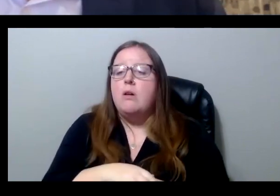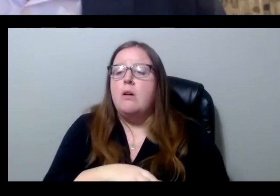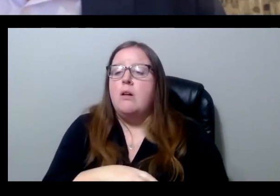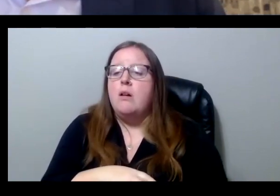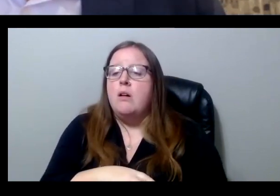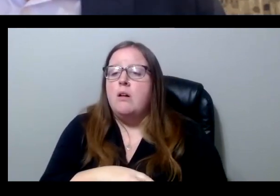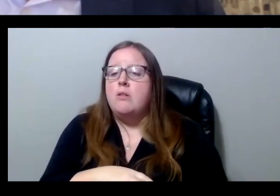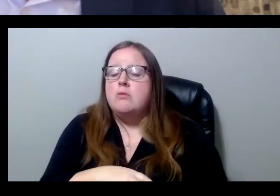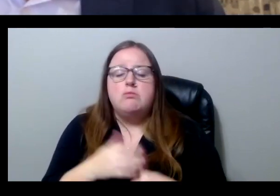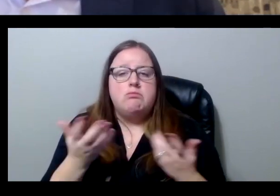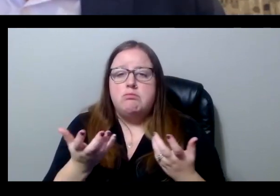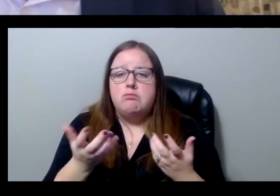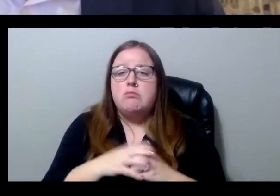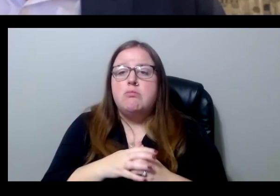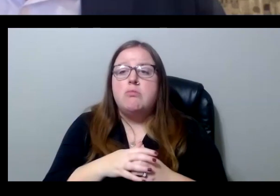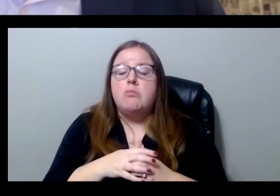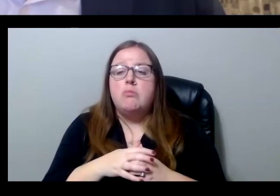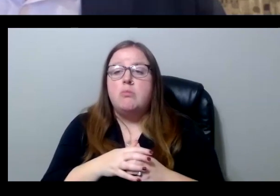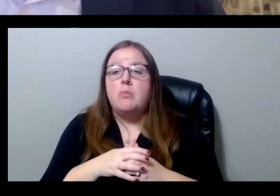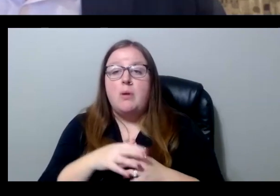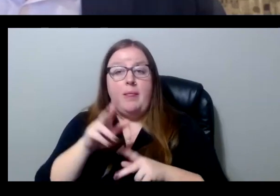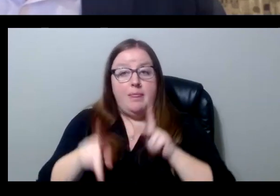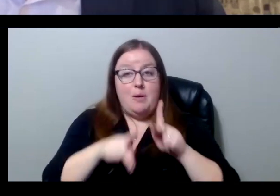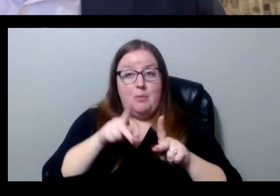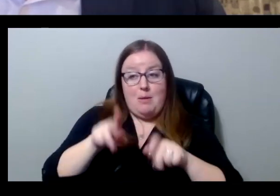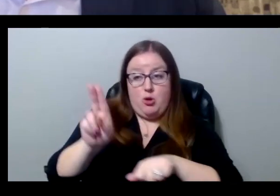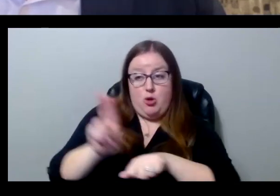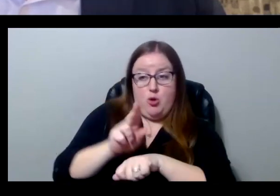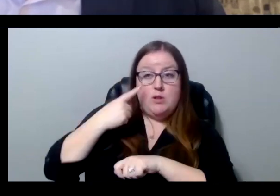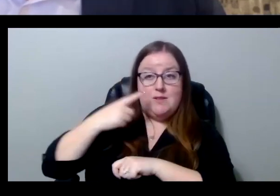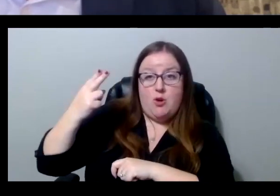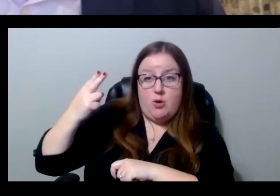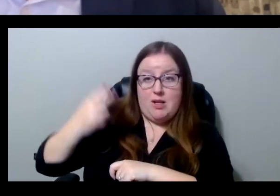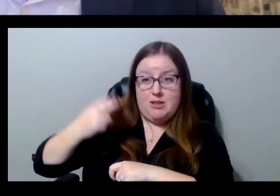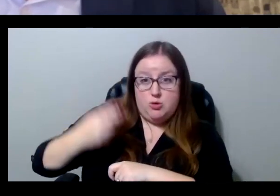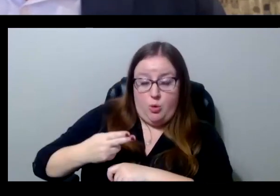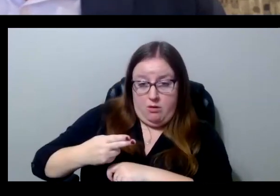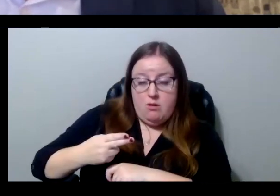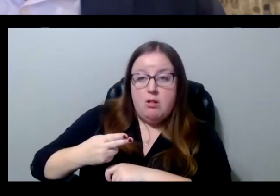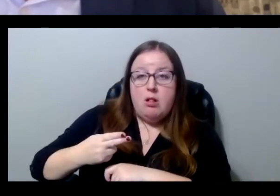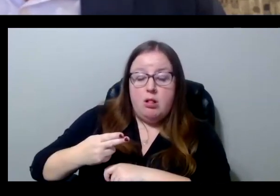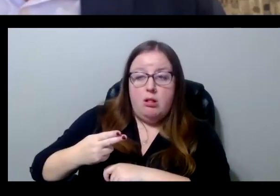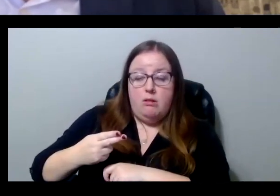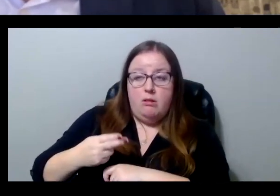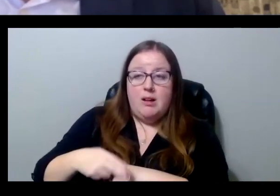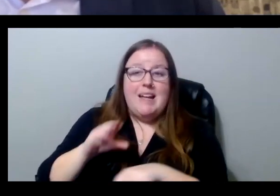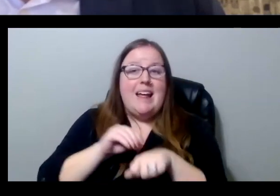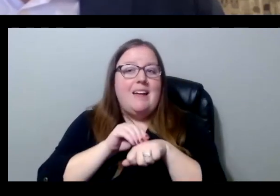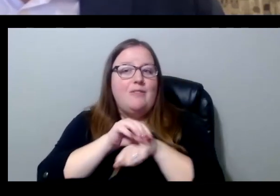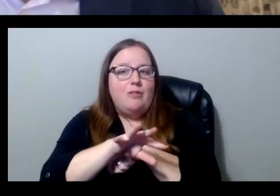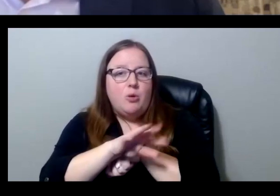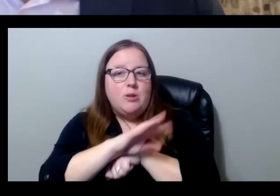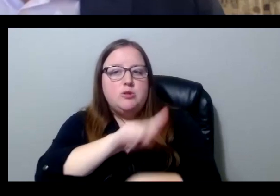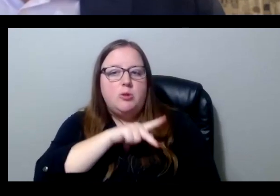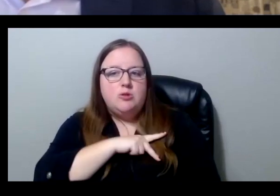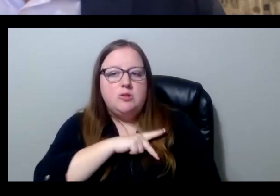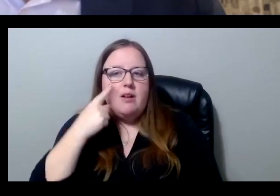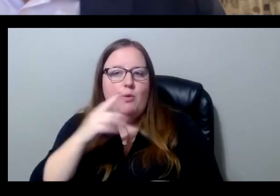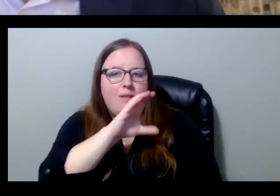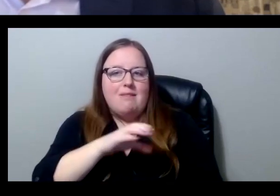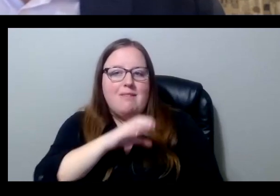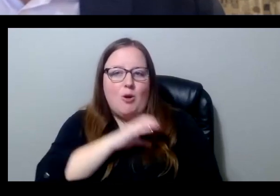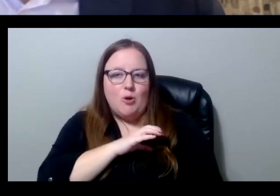sort of representational of what people, I suppose, any refugees might feel, but particularly those